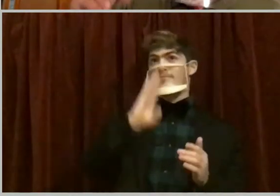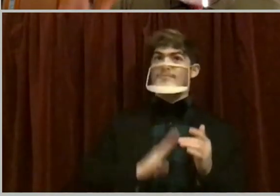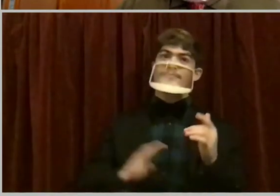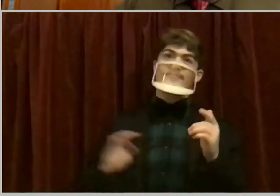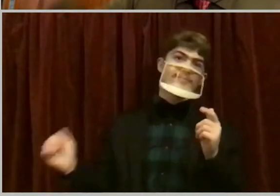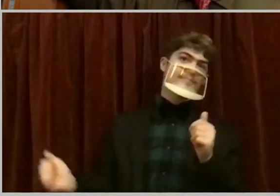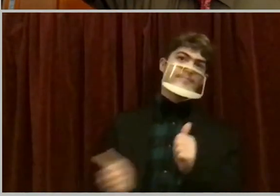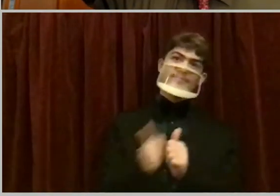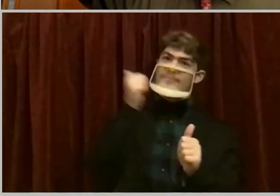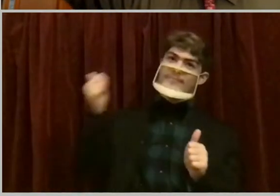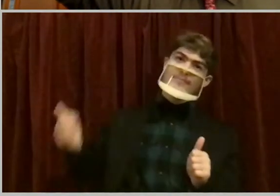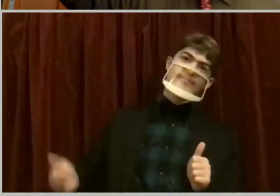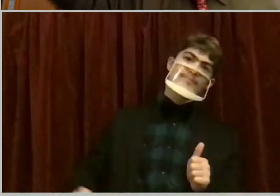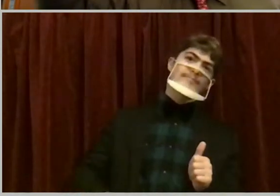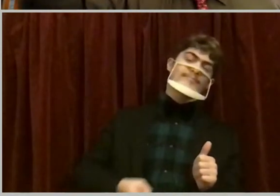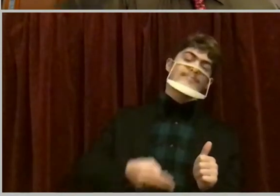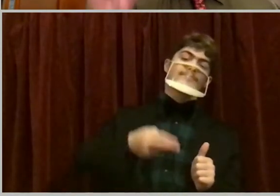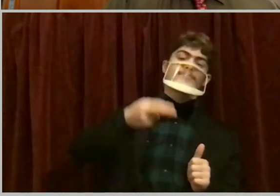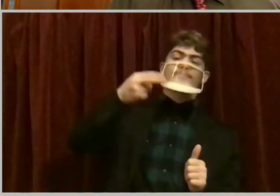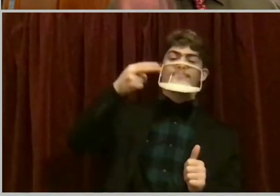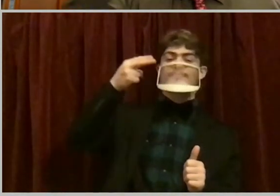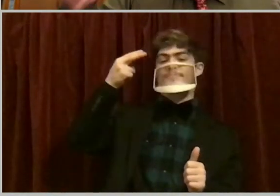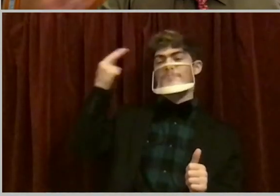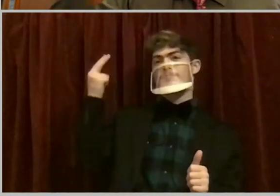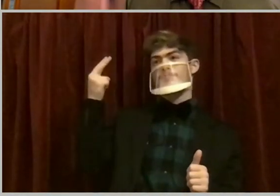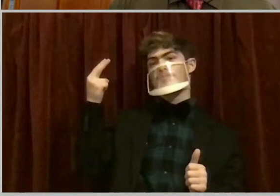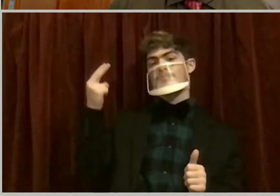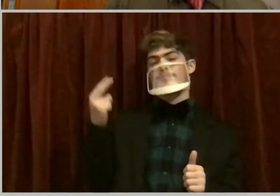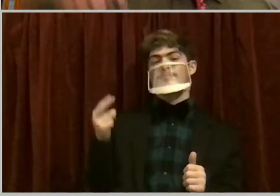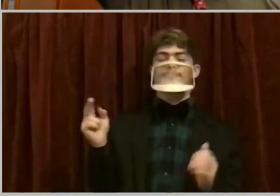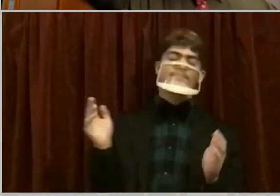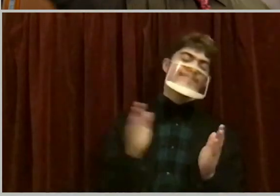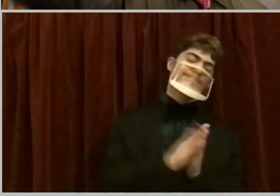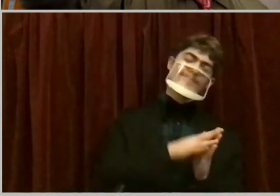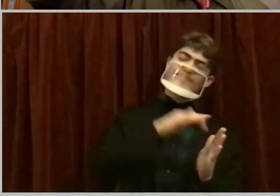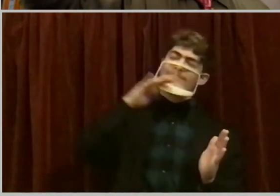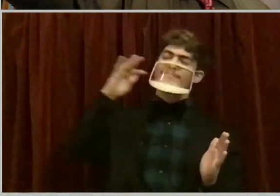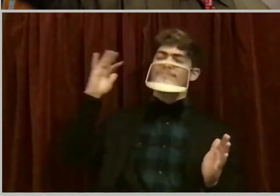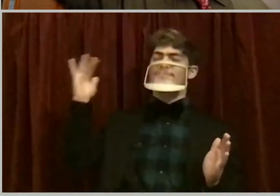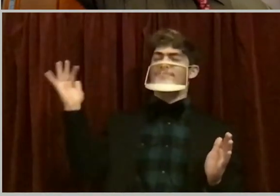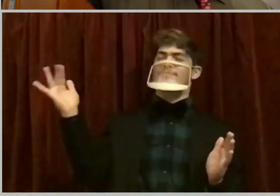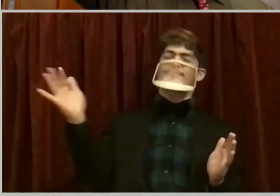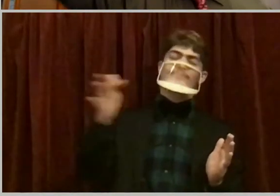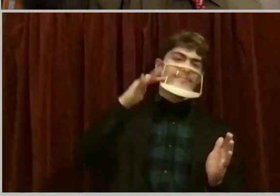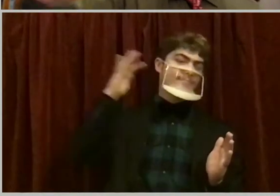Glory in excelsis Deo.